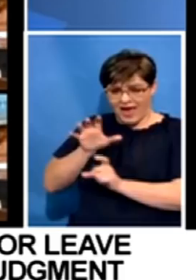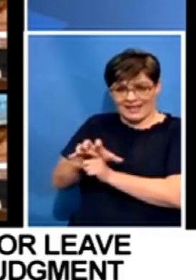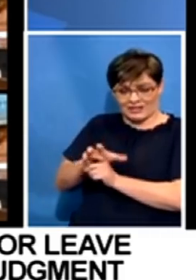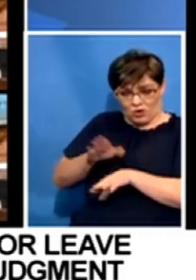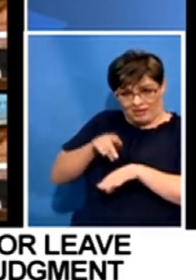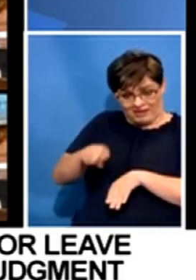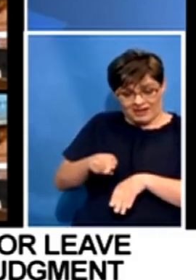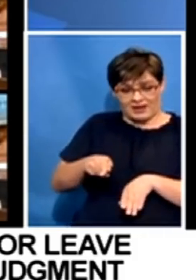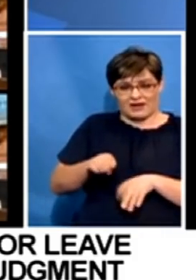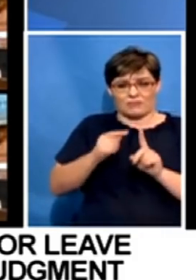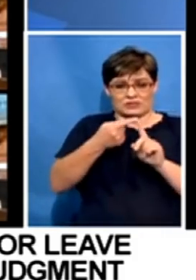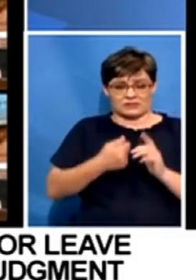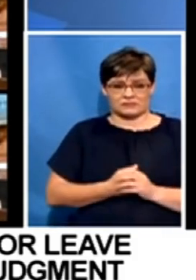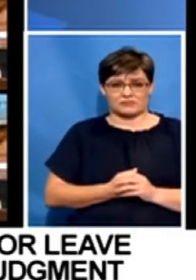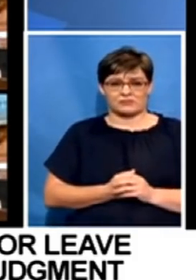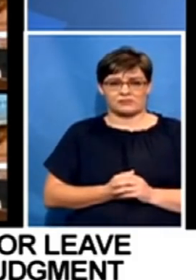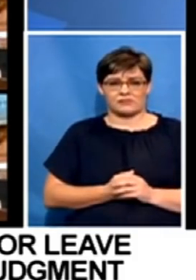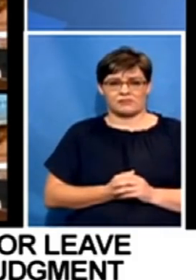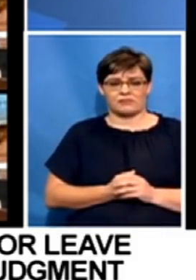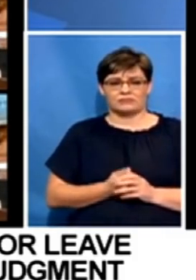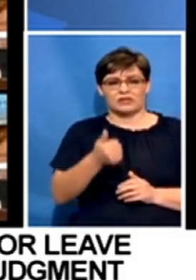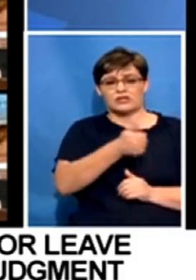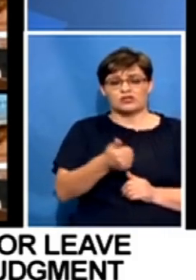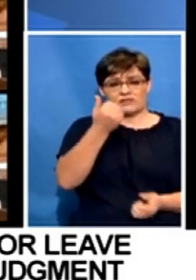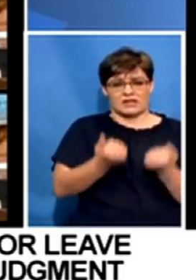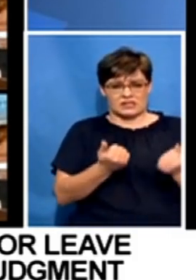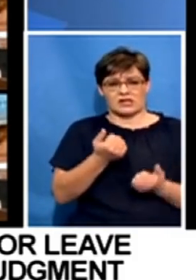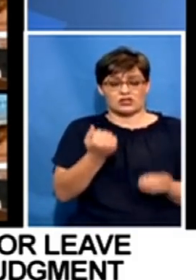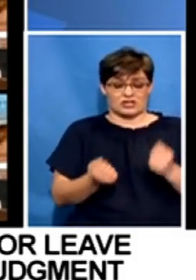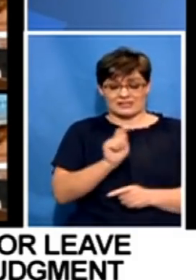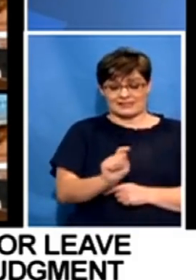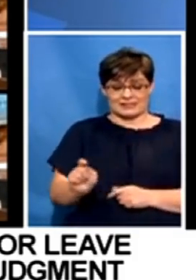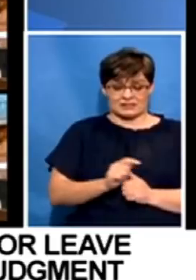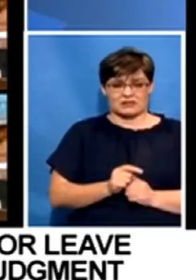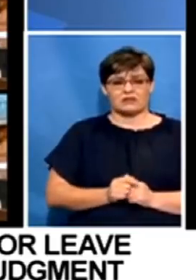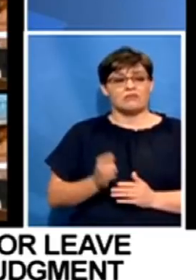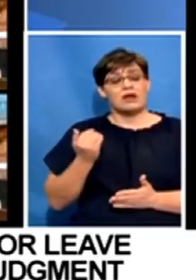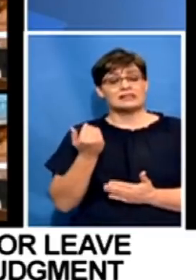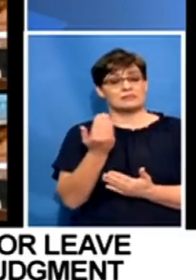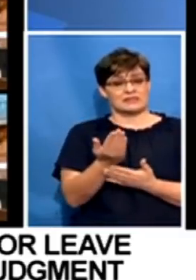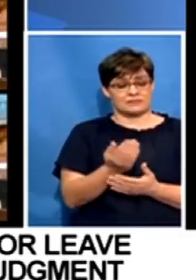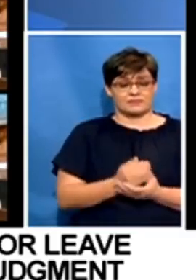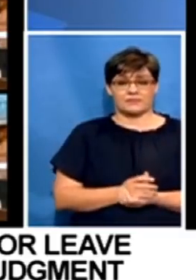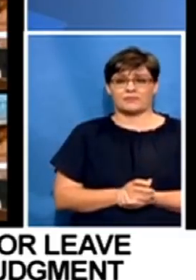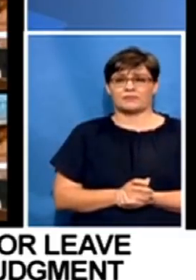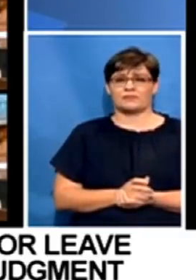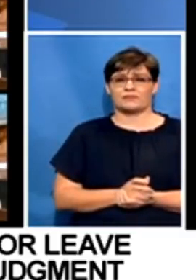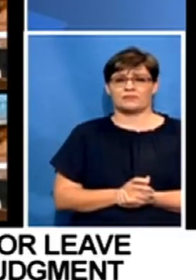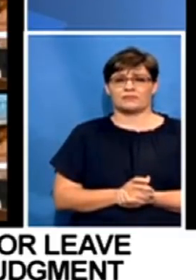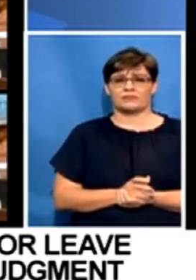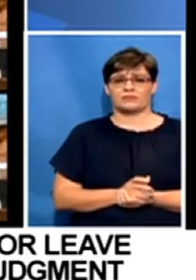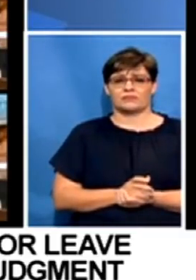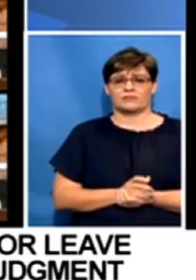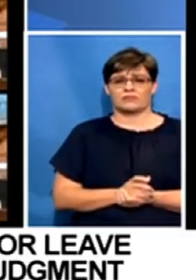Justices, we submit that if one looks at the great lengths to which